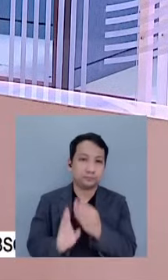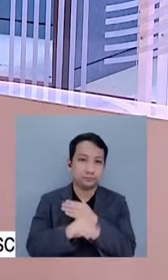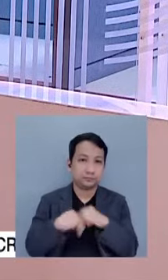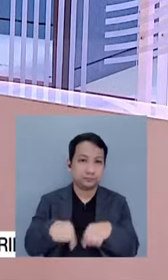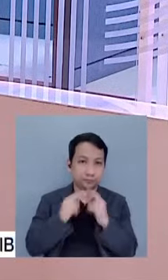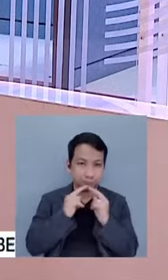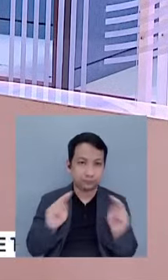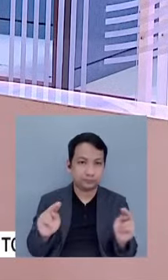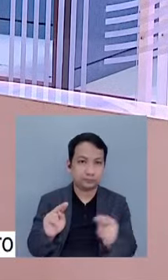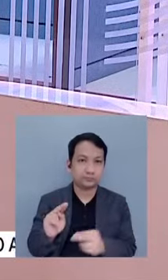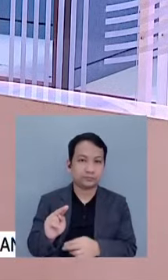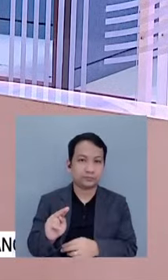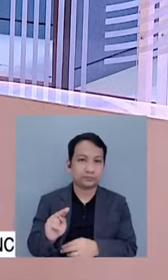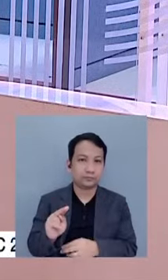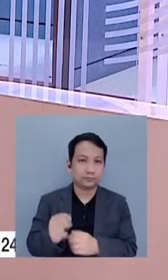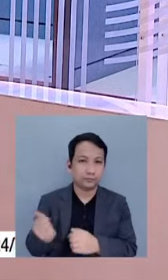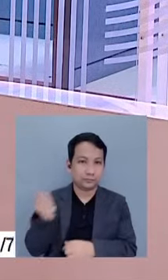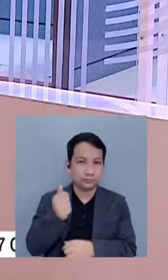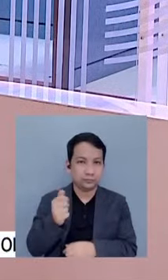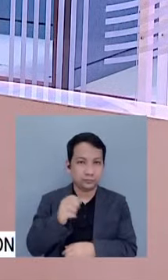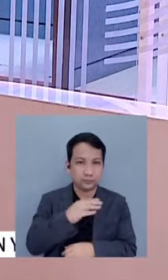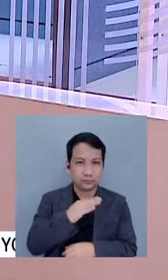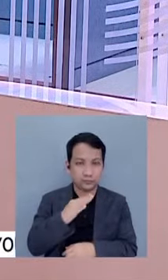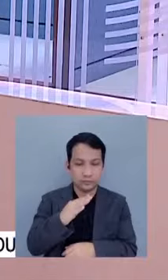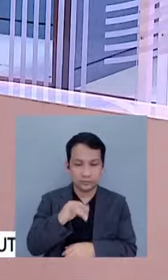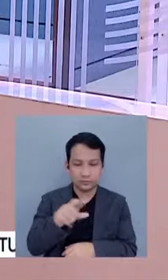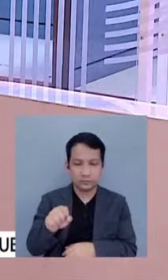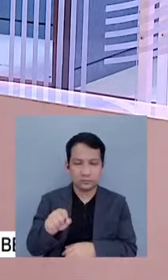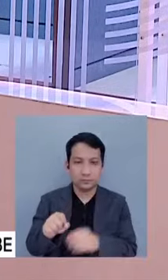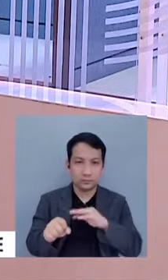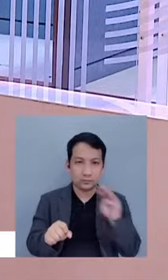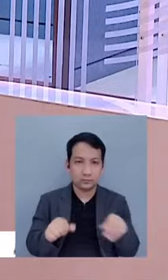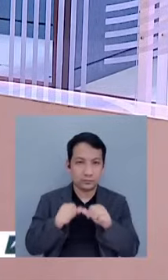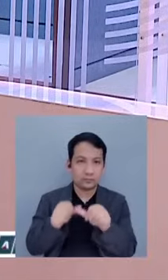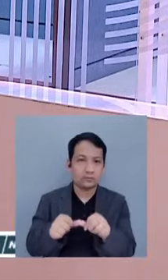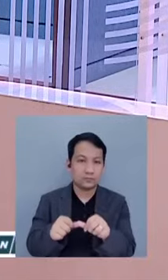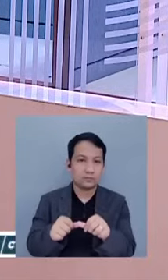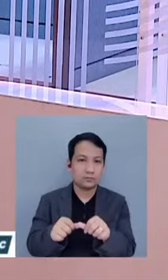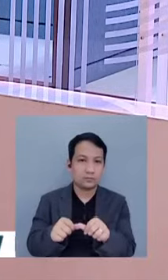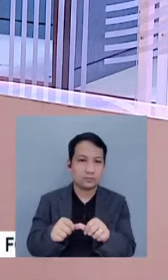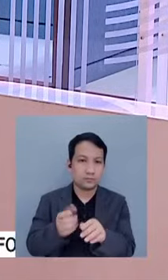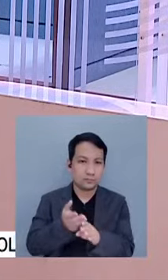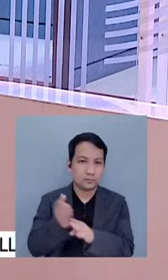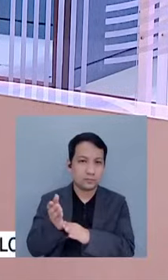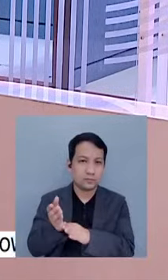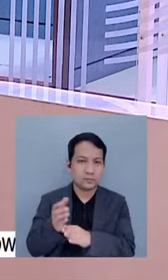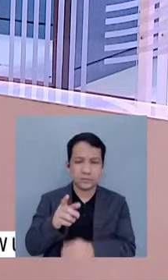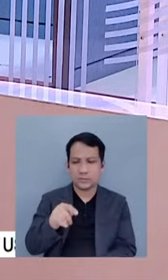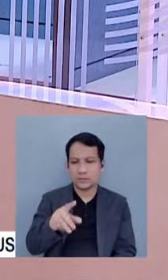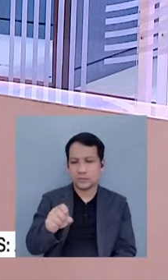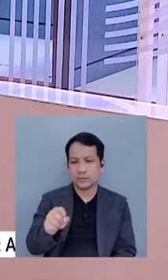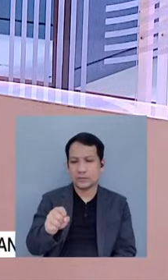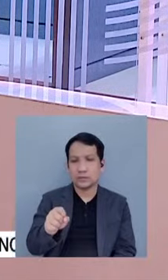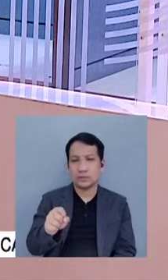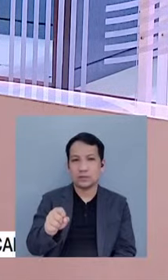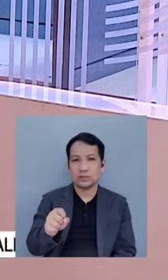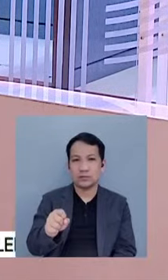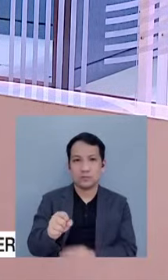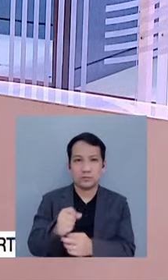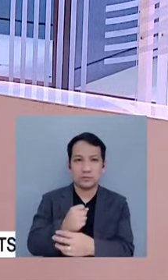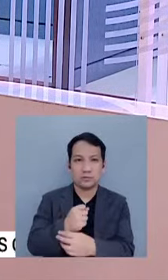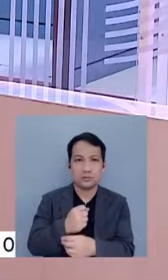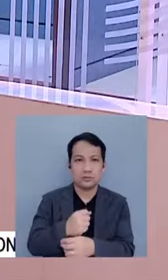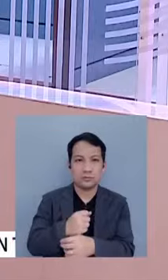one of our top stories, as Beijing's aggression against Manila continues at sea, a Texas-based cybersecurity firm warns the Philippines